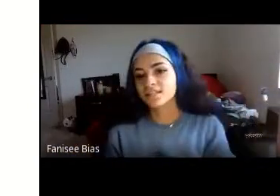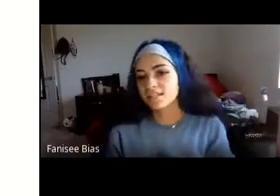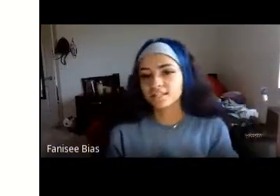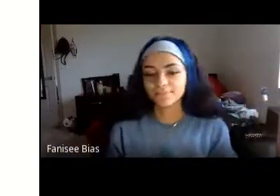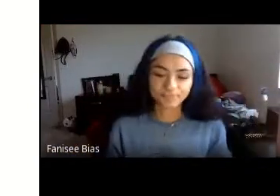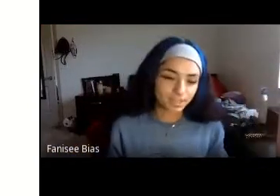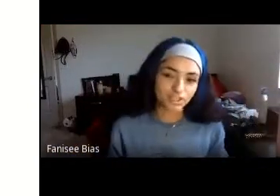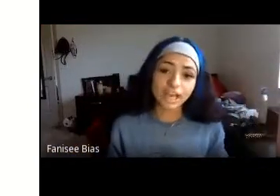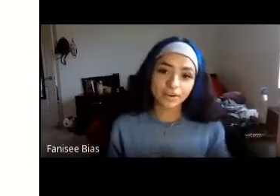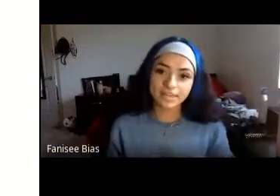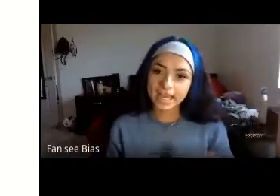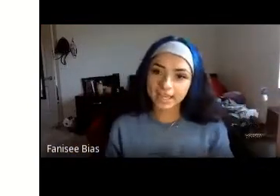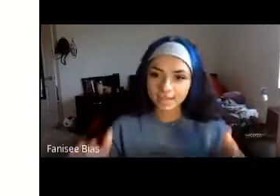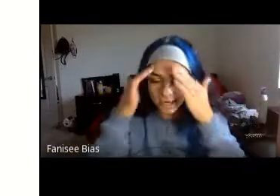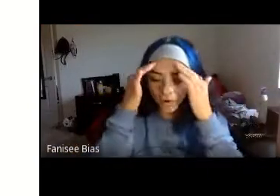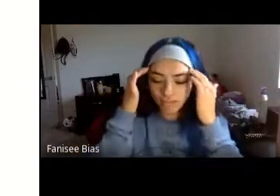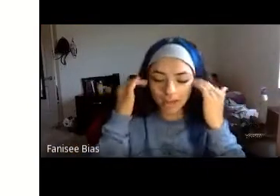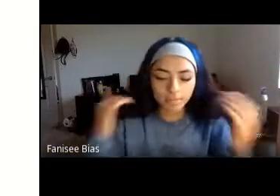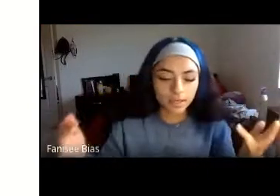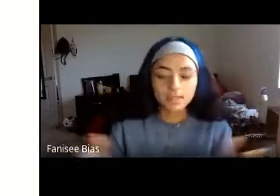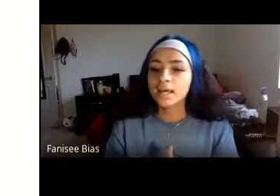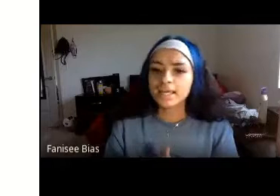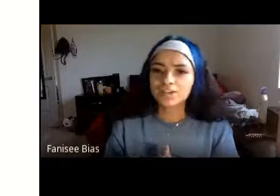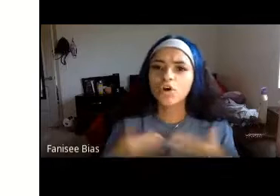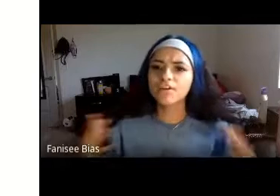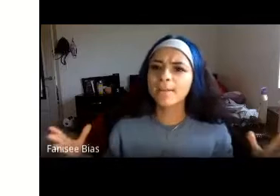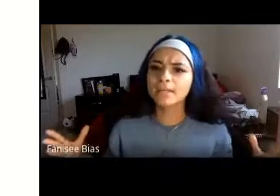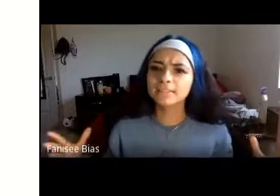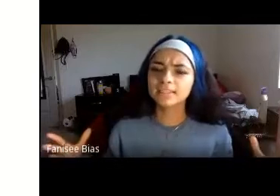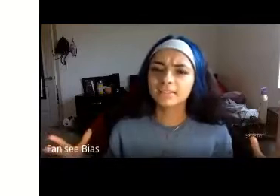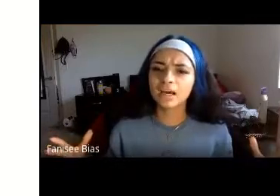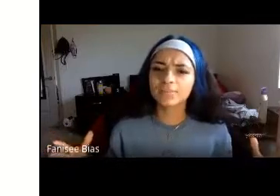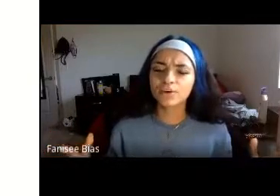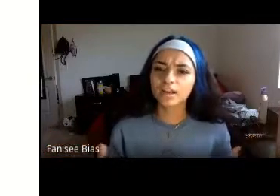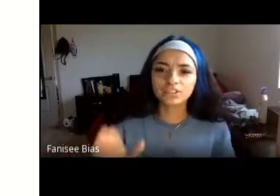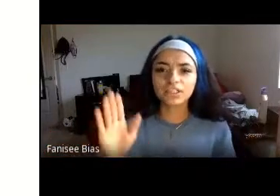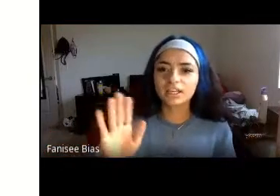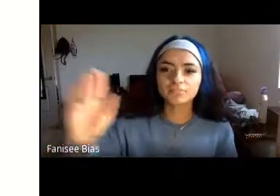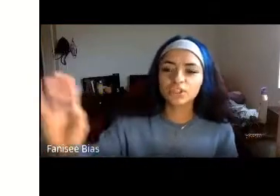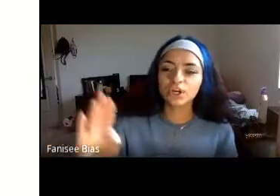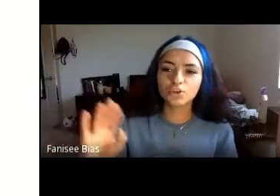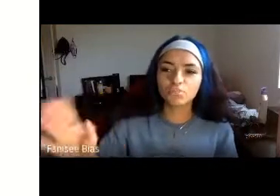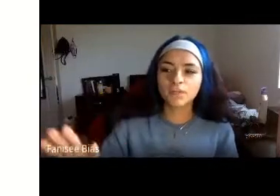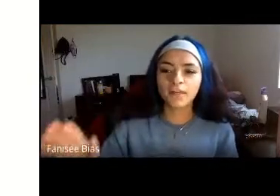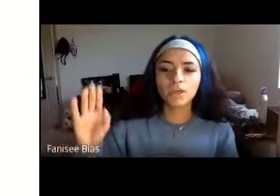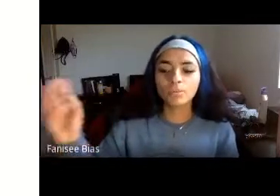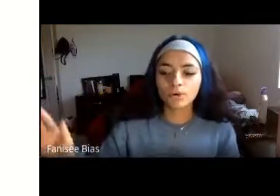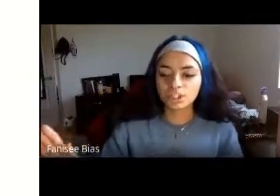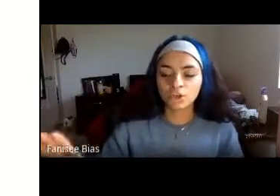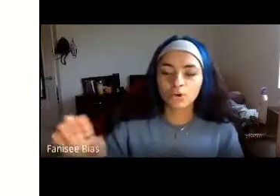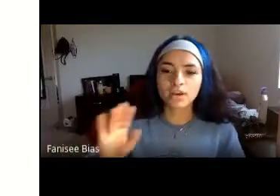they said this. So I don't know exactly how to sign all of that, but yeah, so hopefully that makes sense. You're kind of just like, you'd be